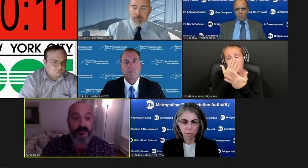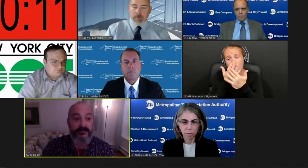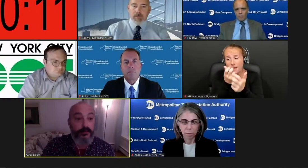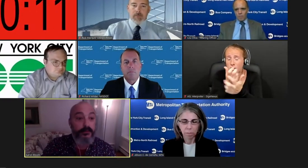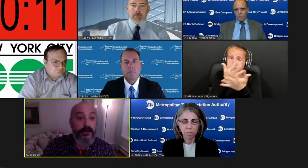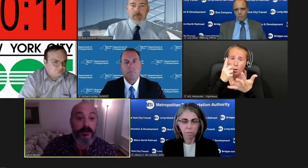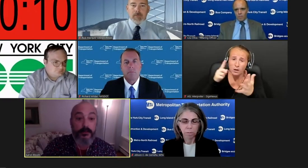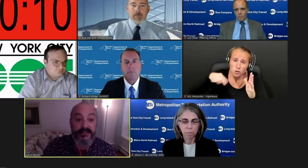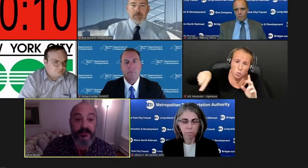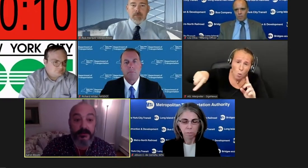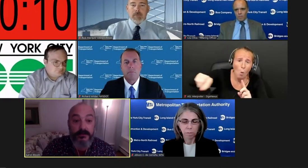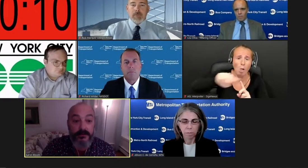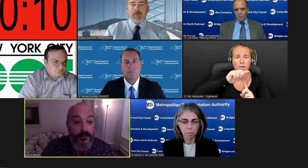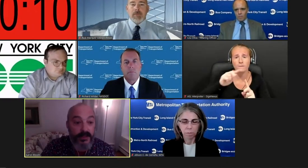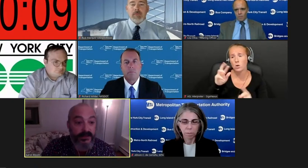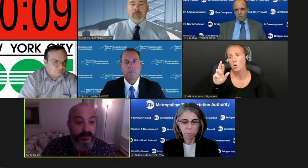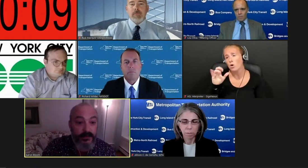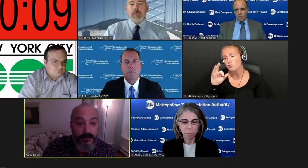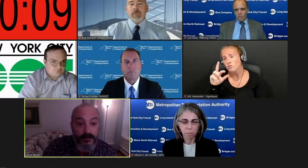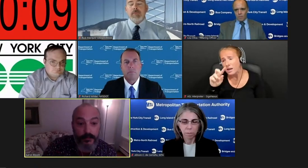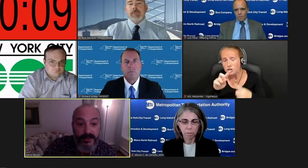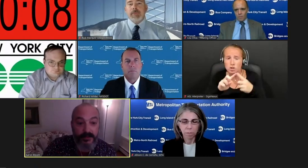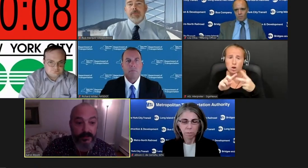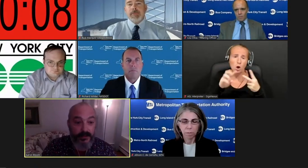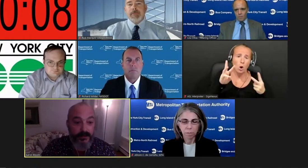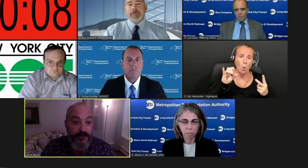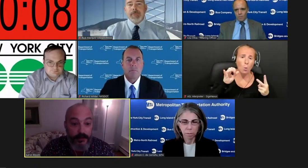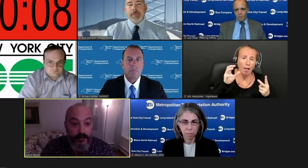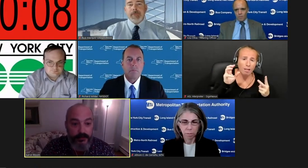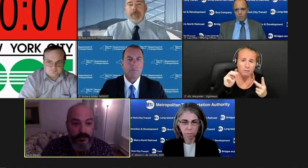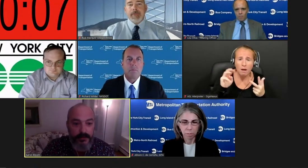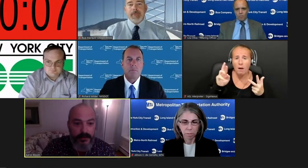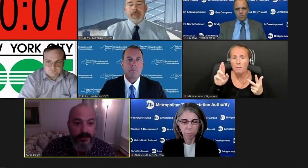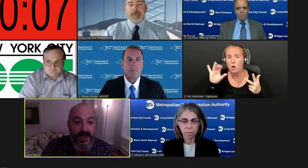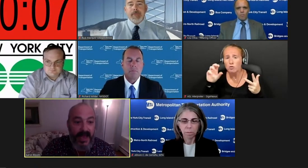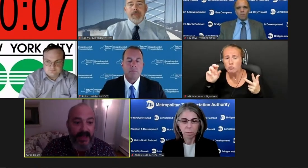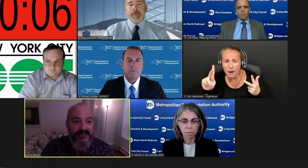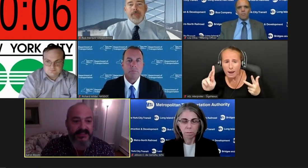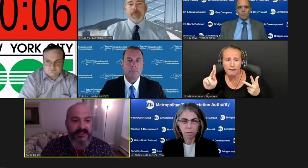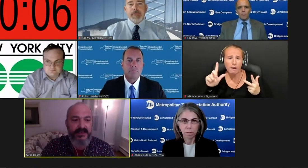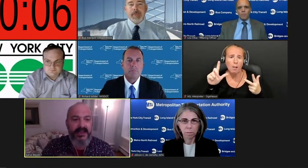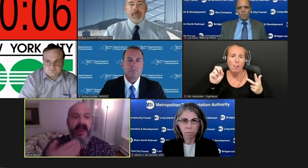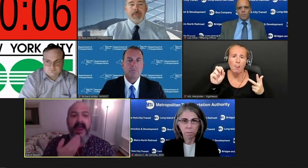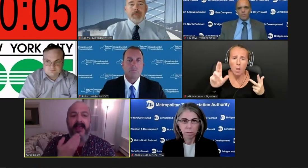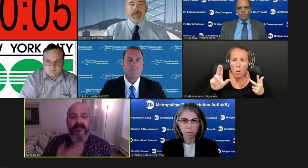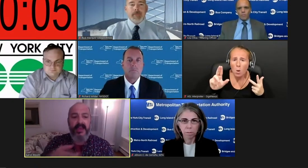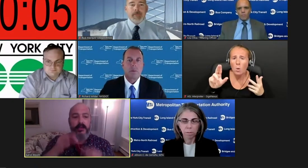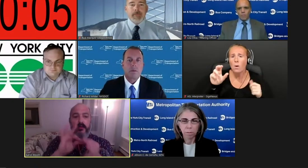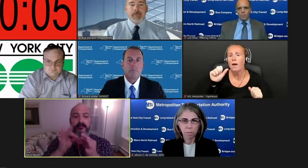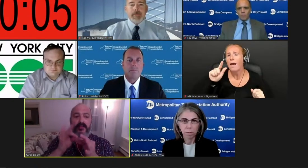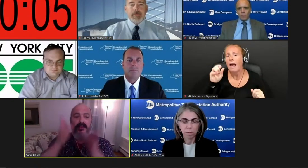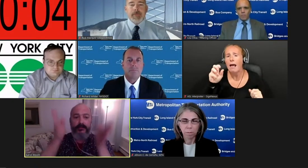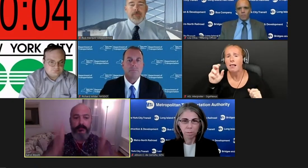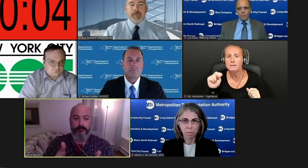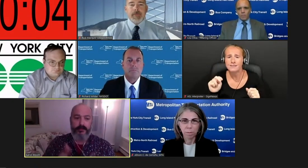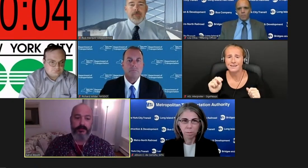to all of you Richard William Rick Lou Allison and